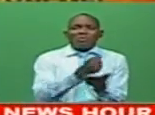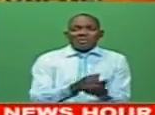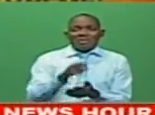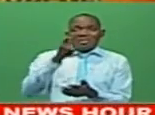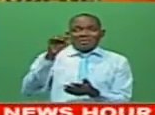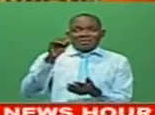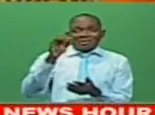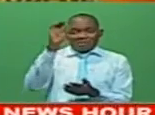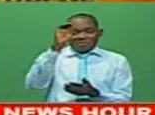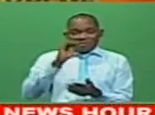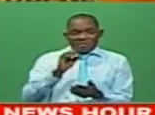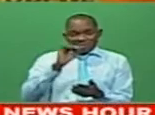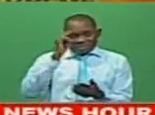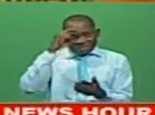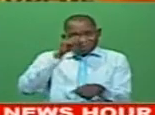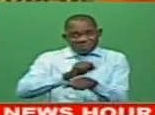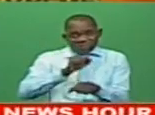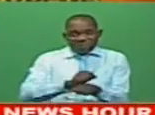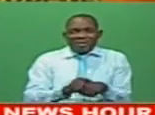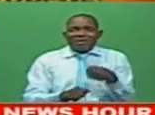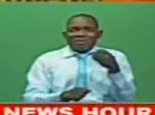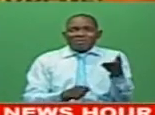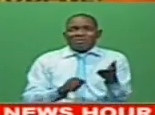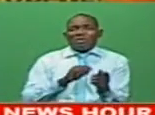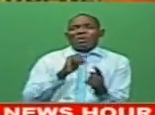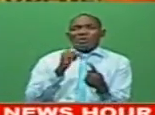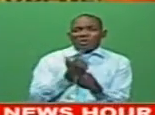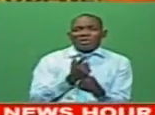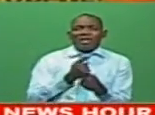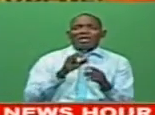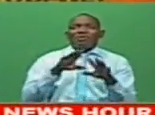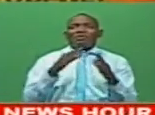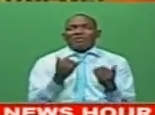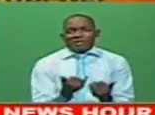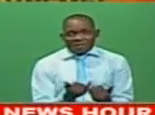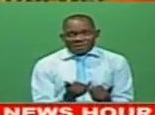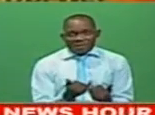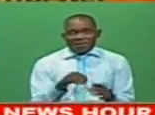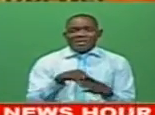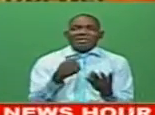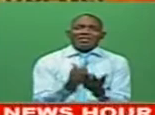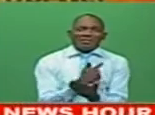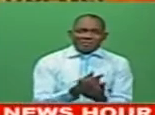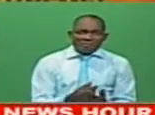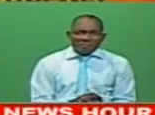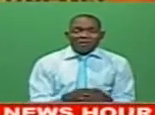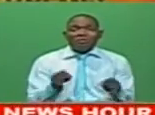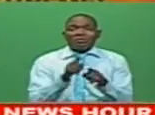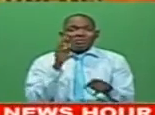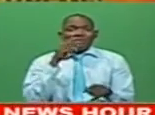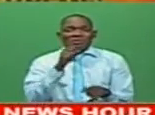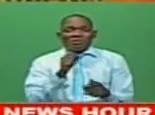of government contracts or projects for our local companies or industries, and also